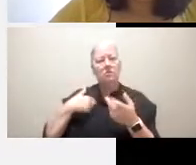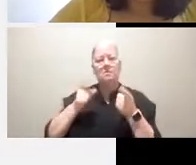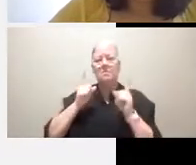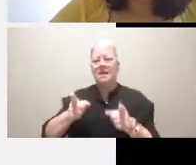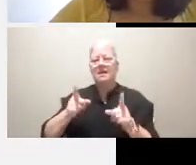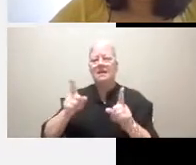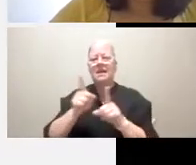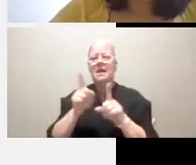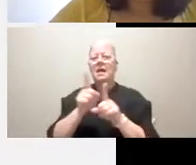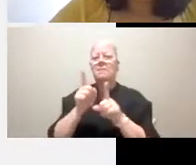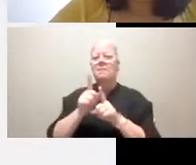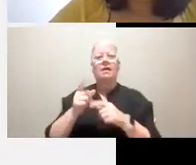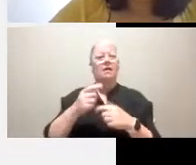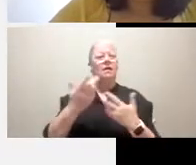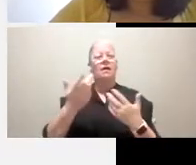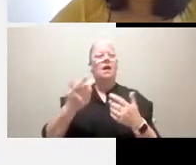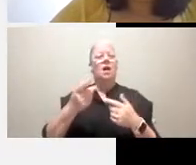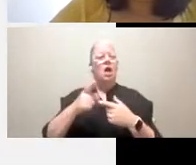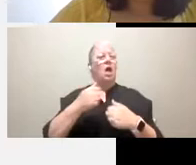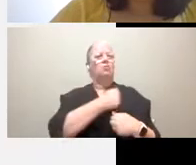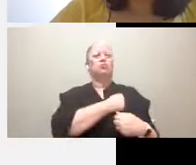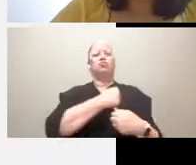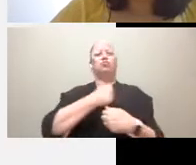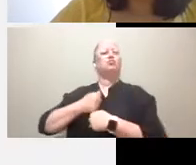up cameras so that we can see,